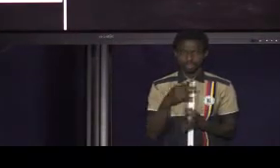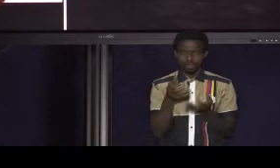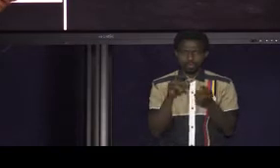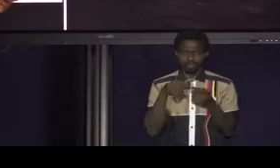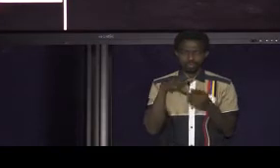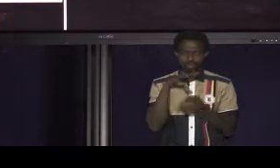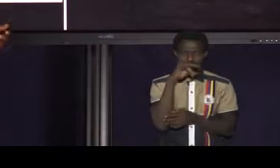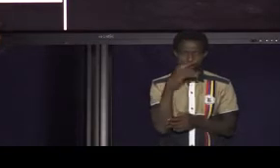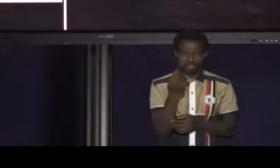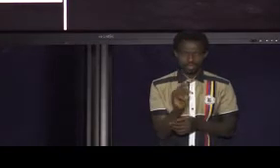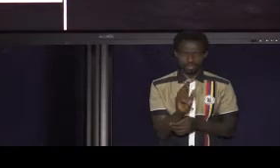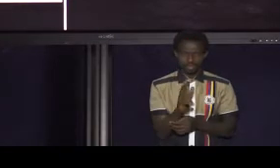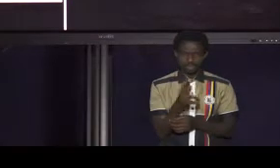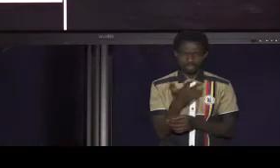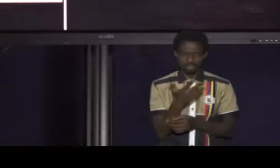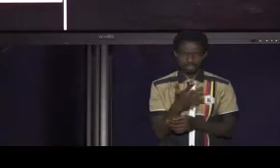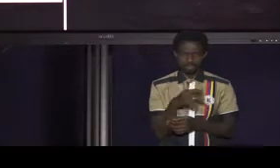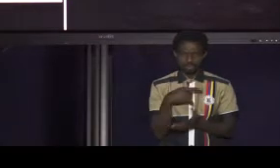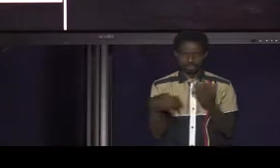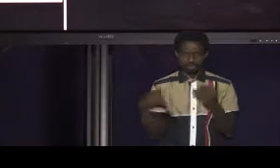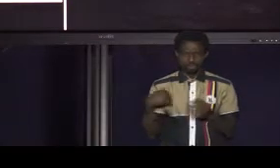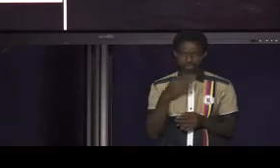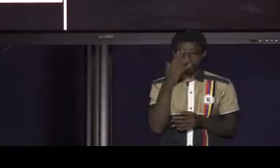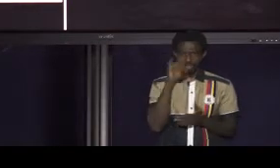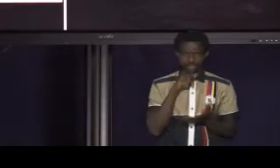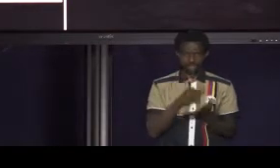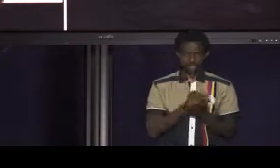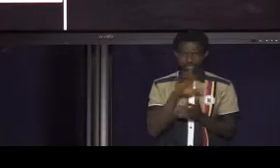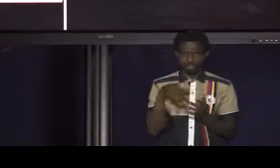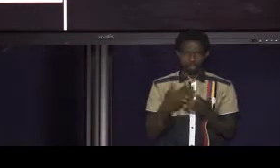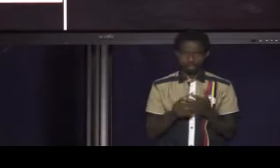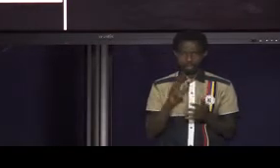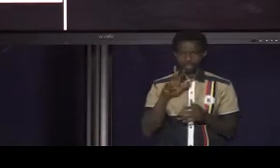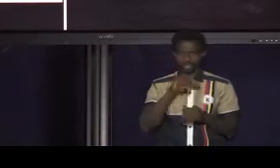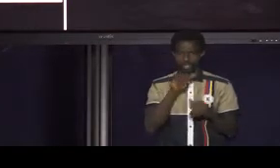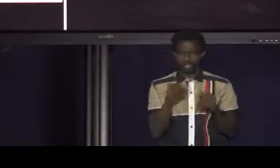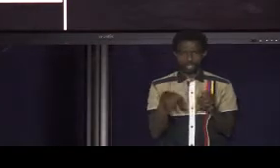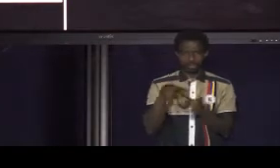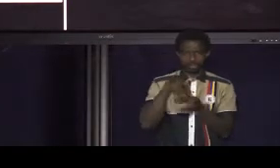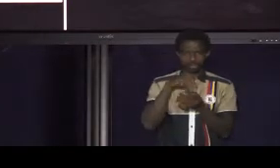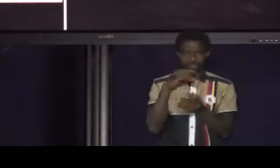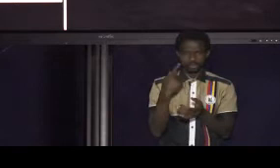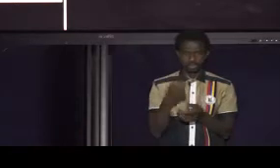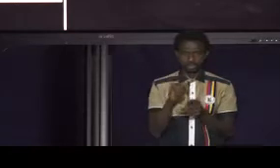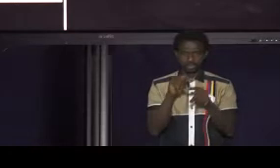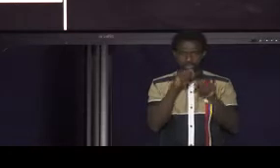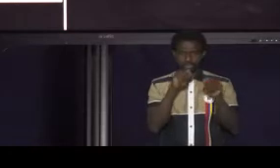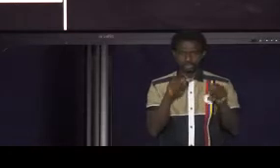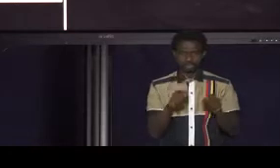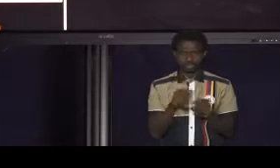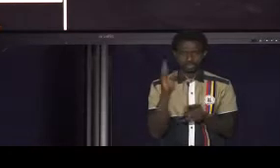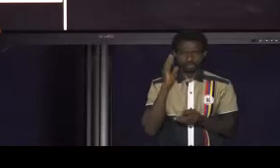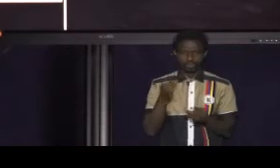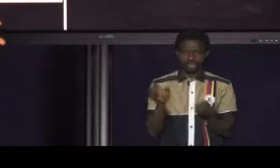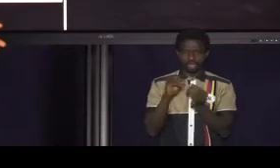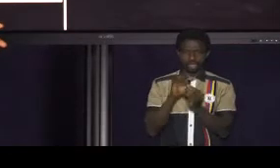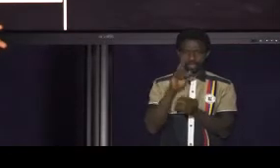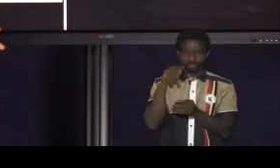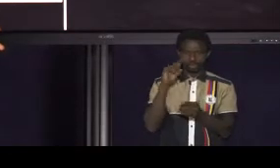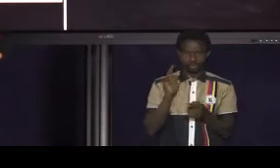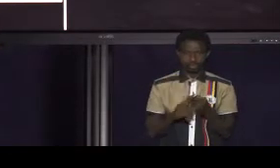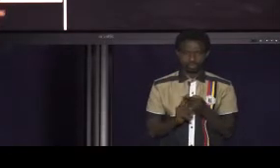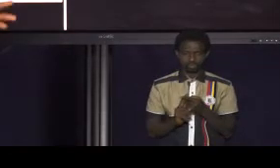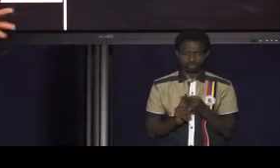we want to find this third angle, but what we know is that all the three angles inside a triangle will add up to